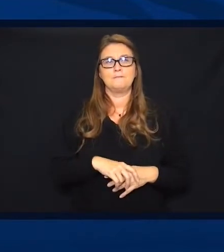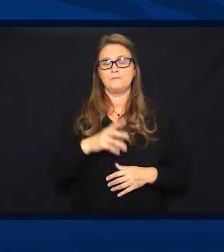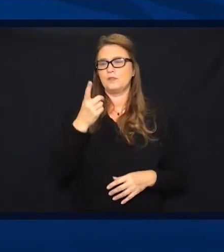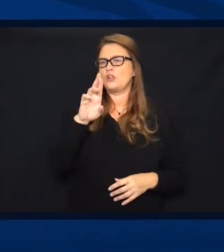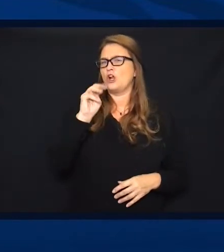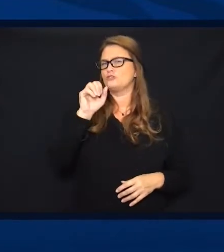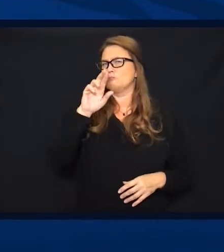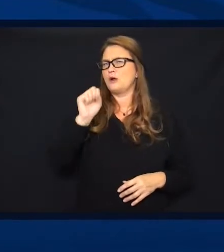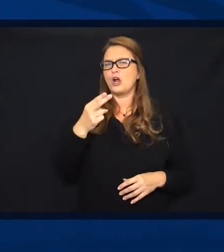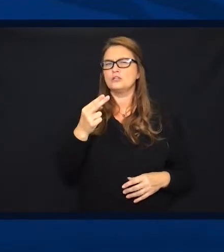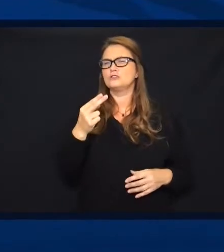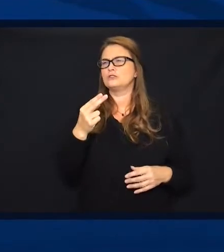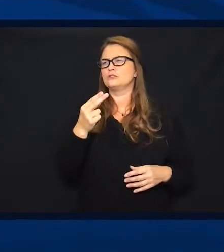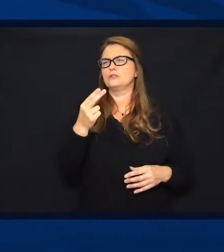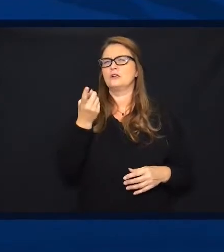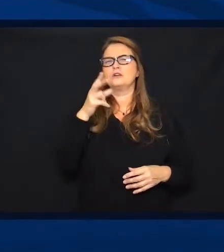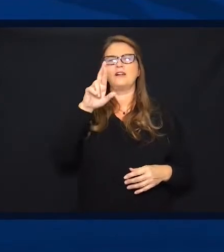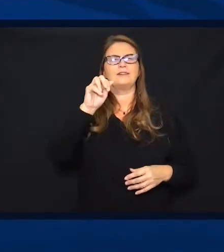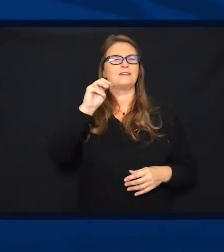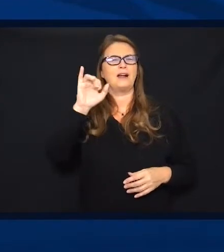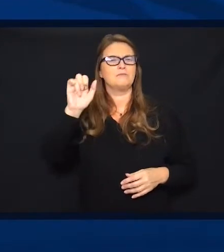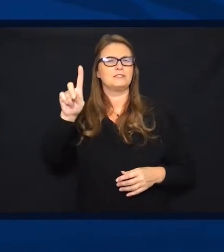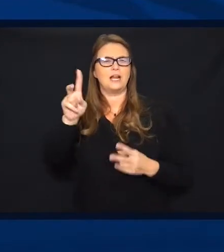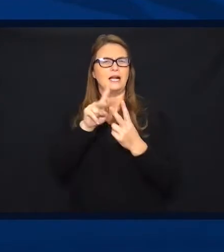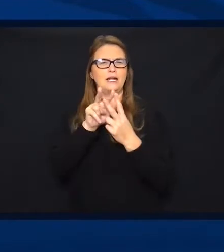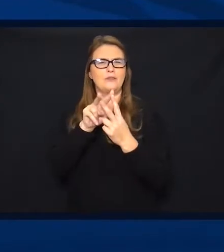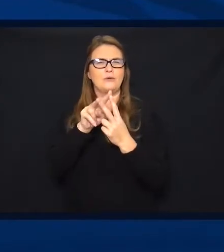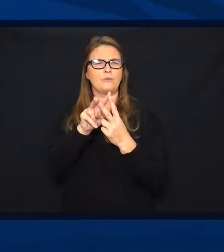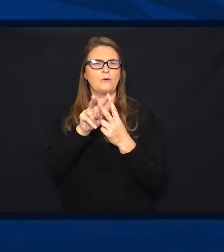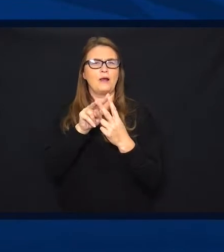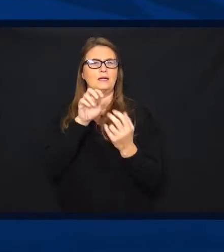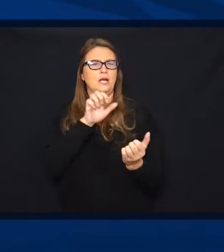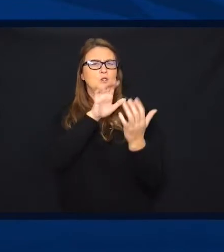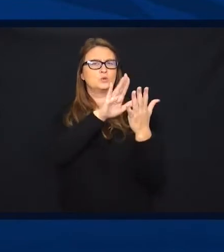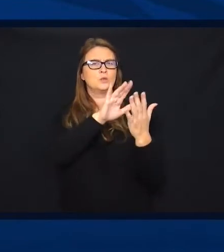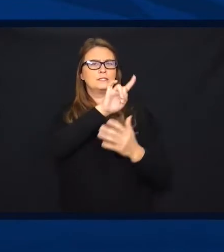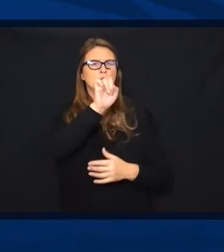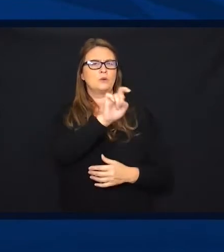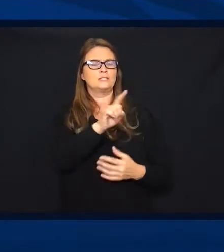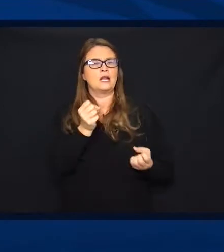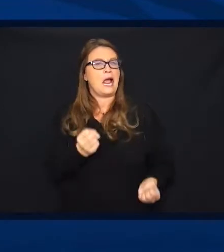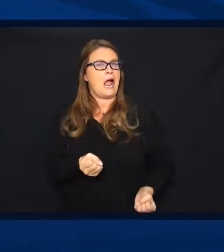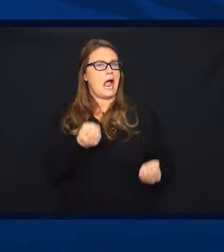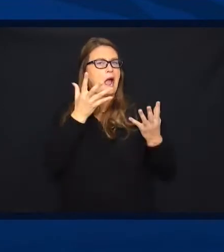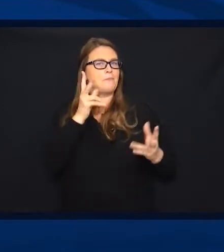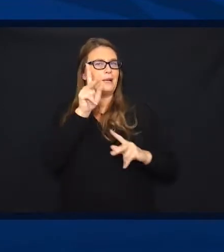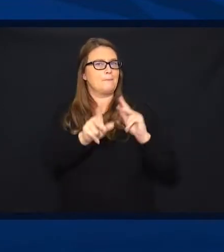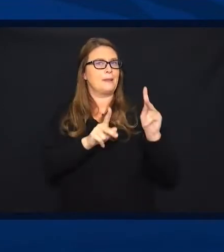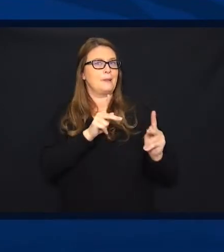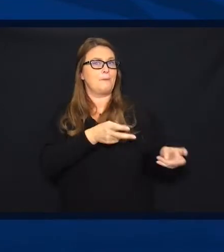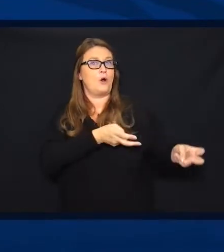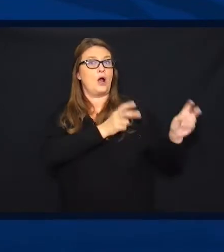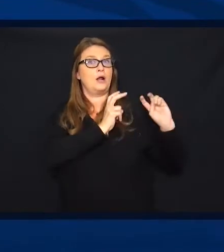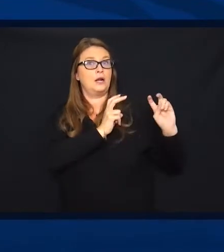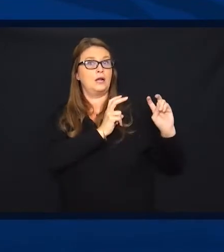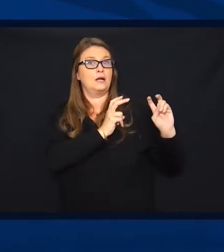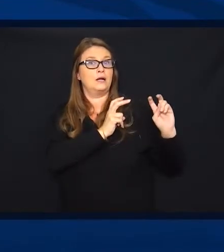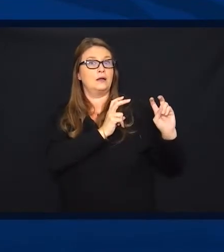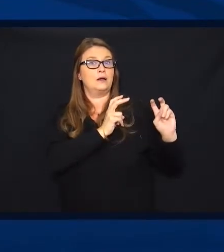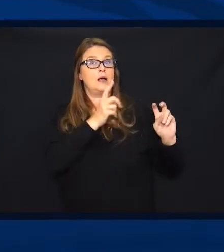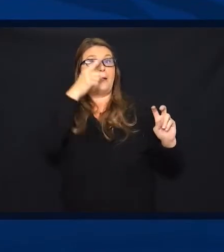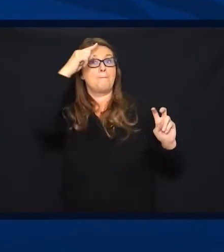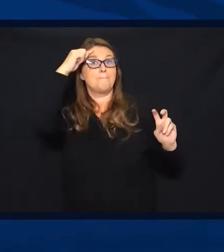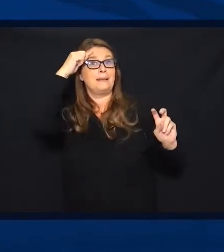Marsh or Dr. Amjad address the question that how many people are actually in the hospital because of